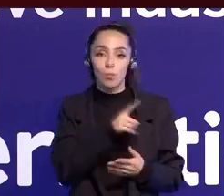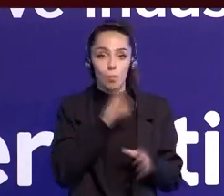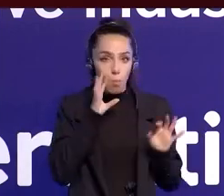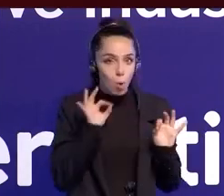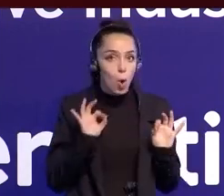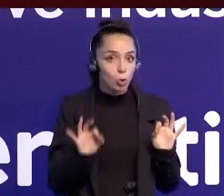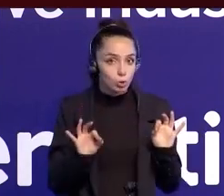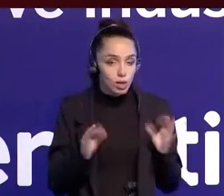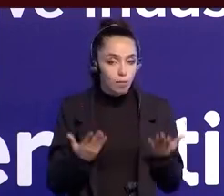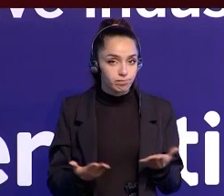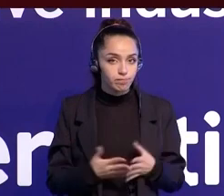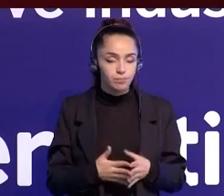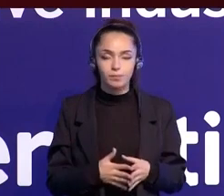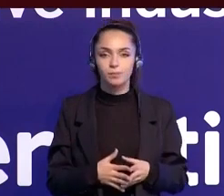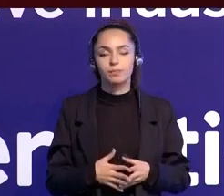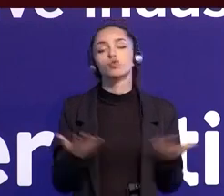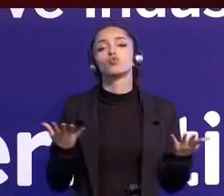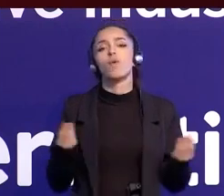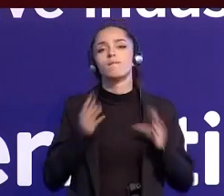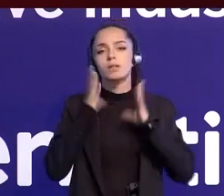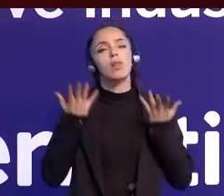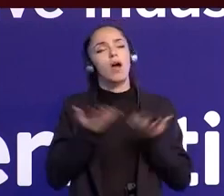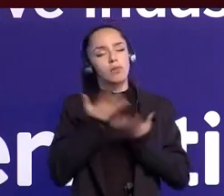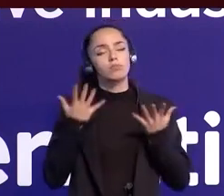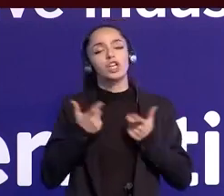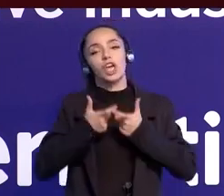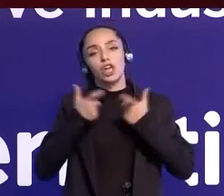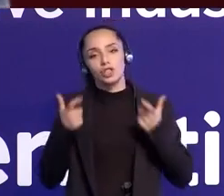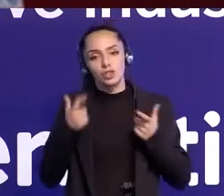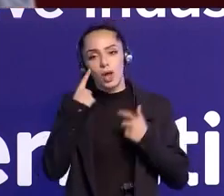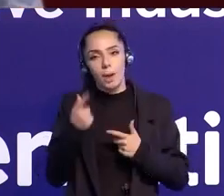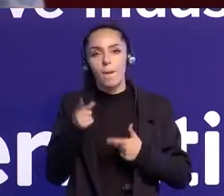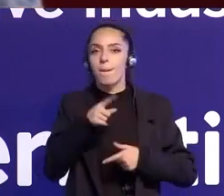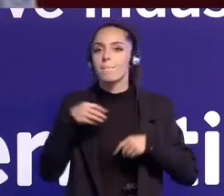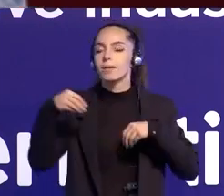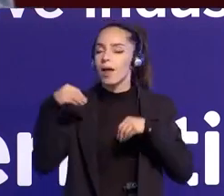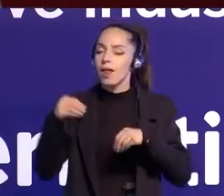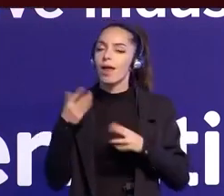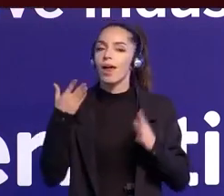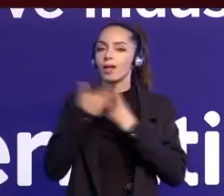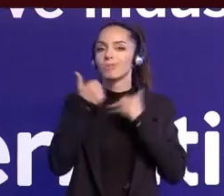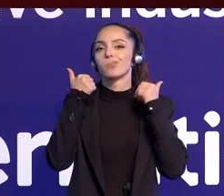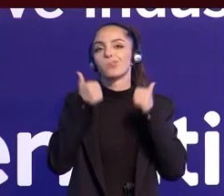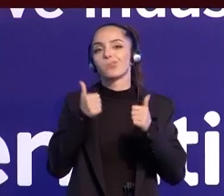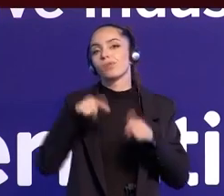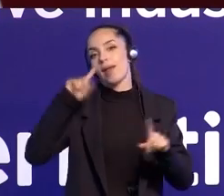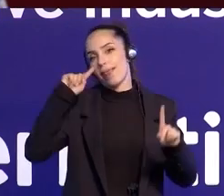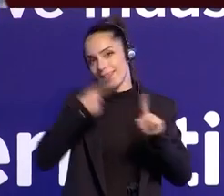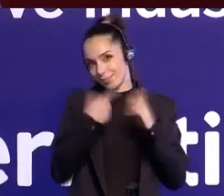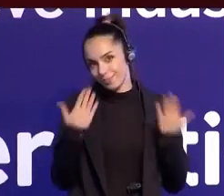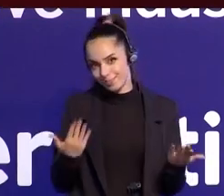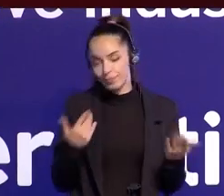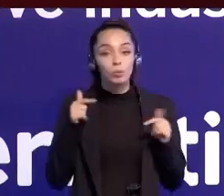manner. And finally, a grant support for R&D, innovation, high tech in creative industries, and